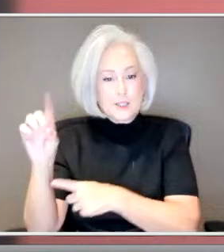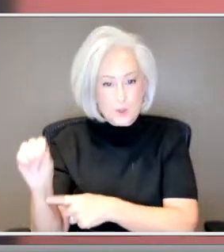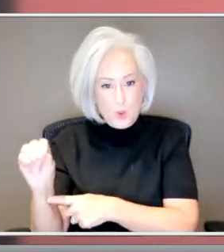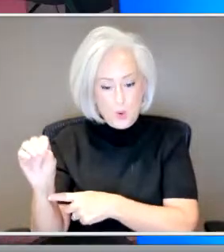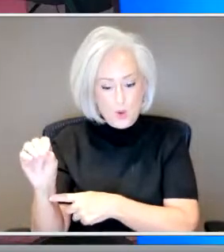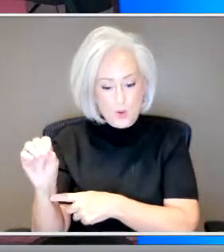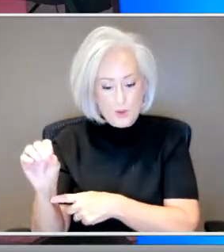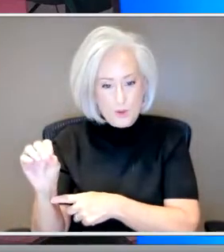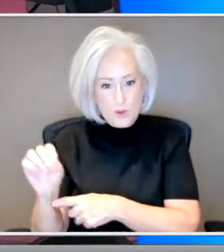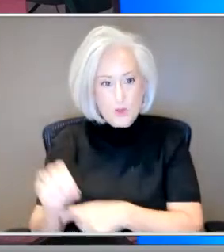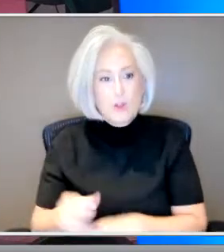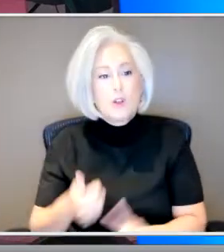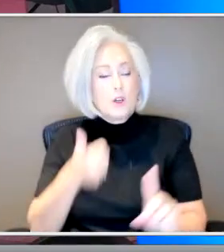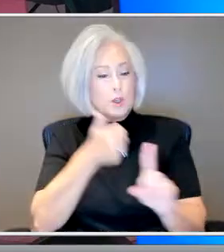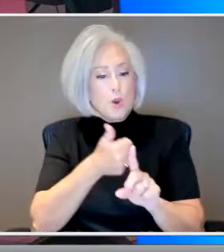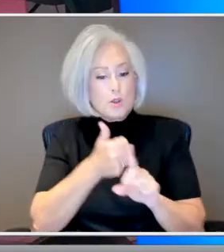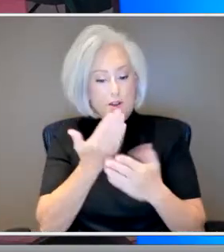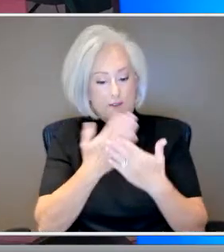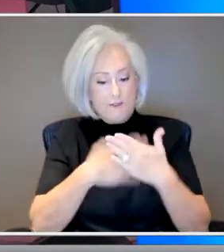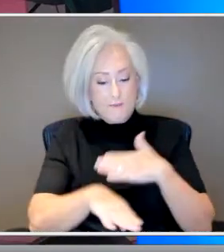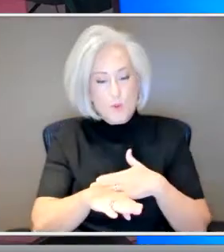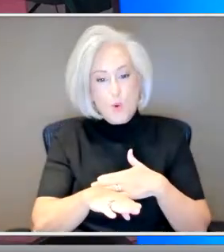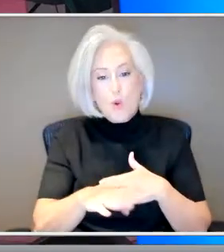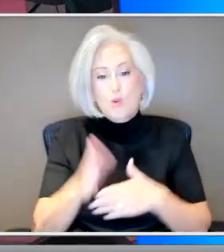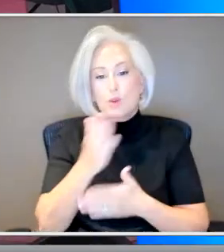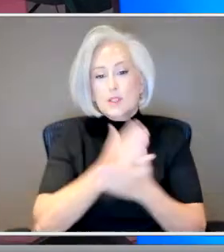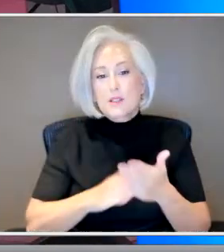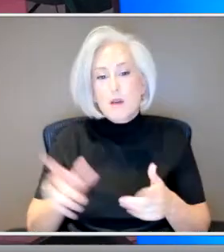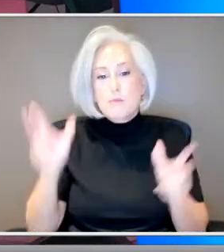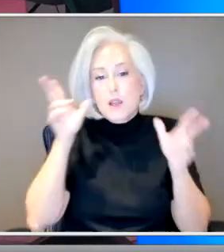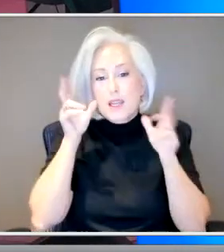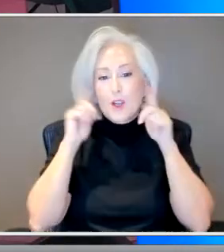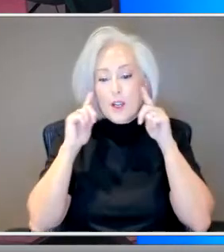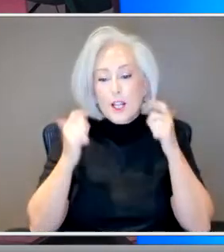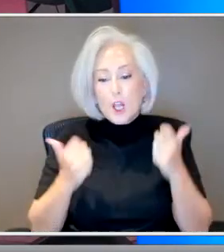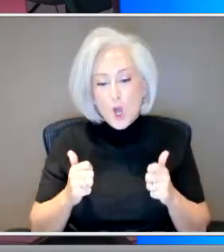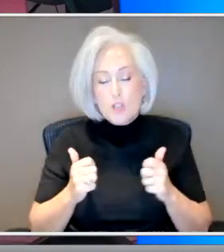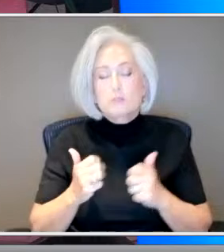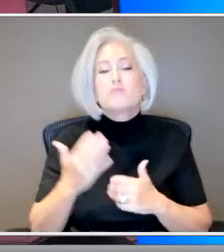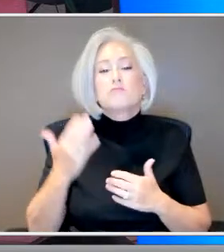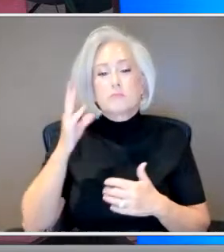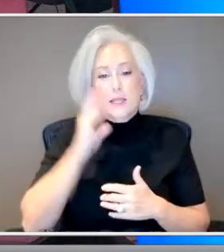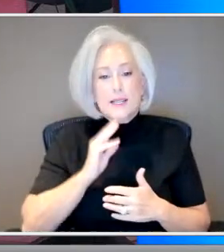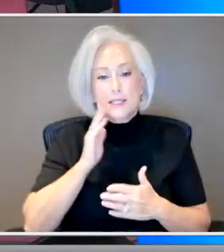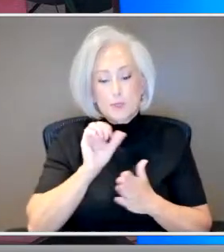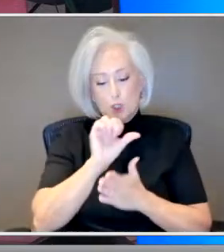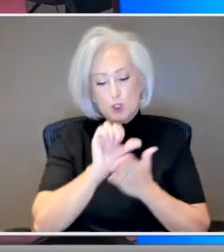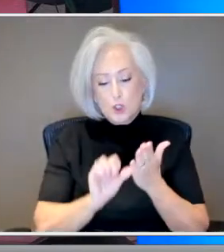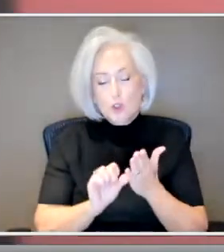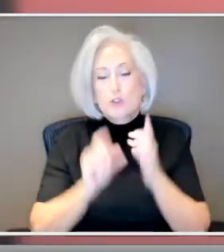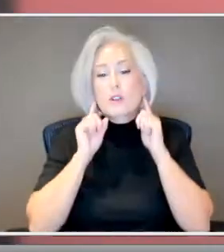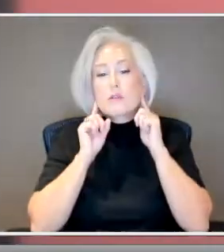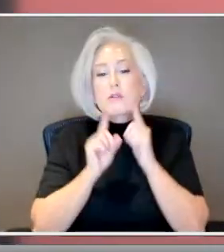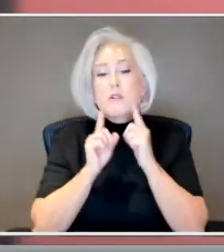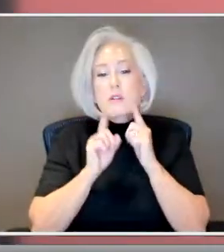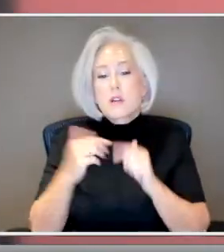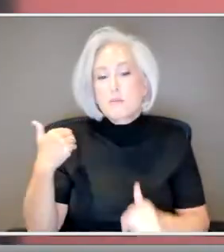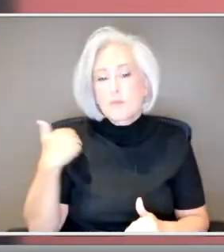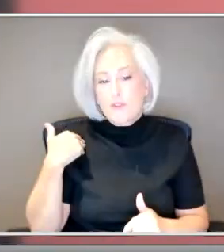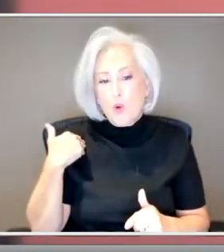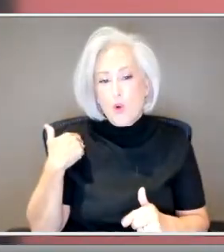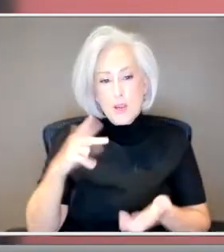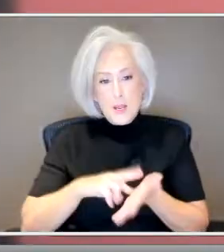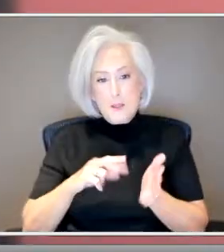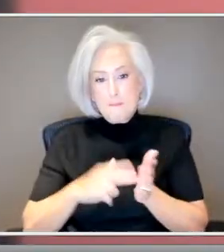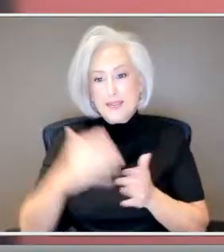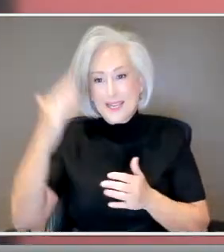some hearing loss and you've had to have surgery on your jaw in the past. And that combination of head and neck problems that we're born with